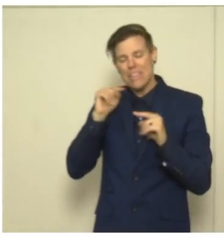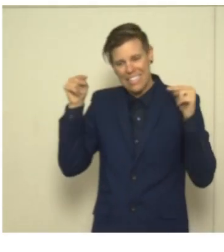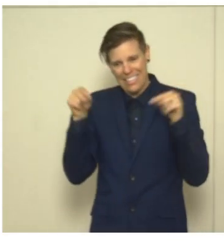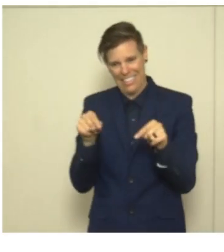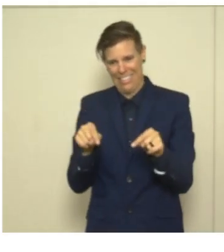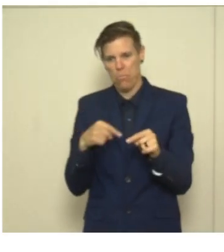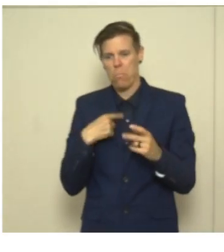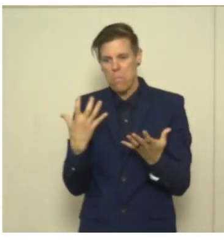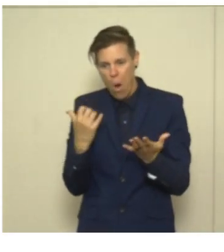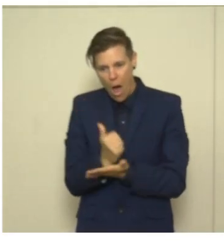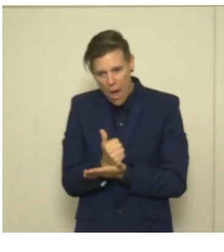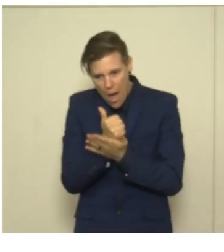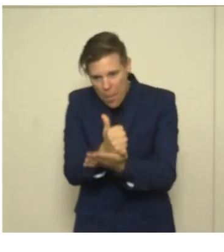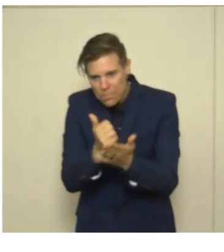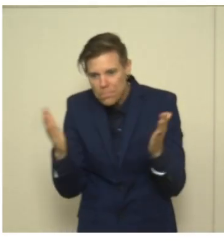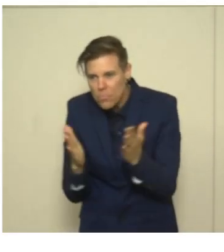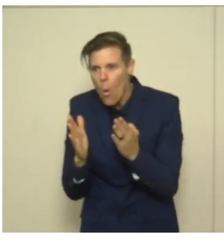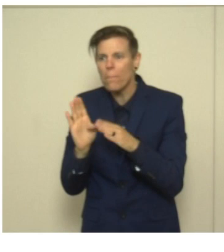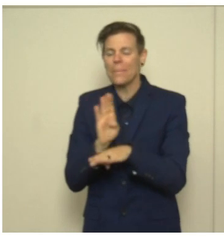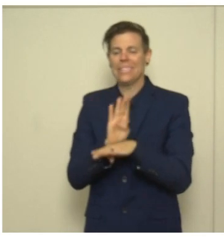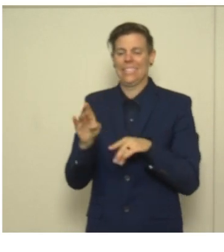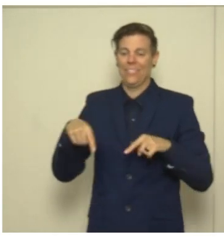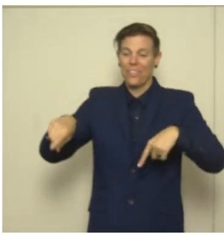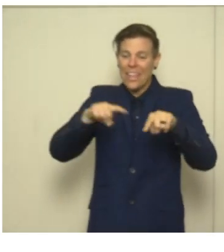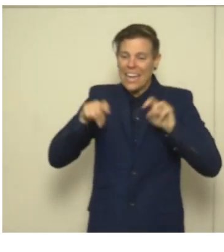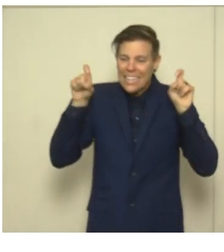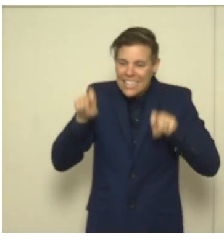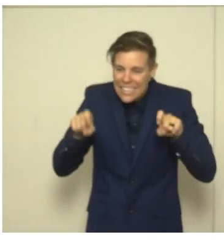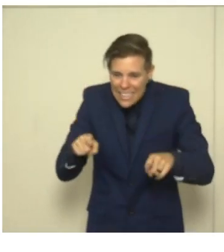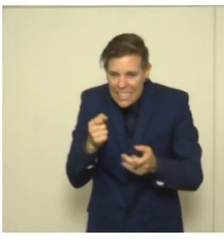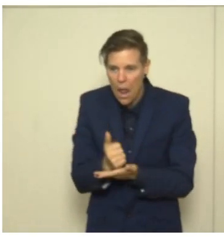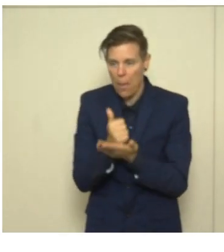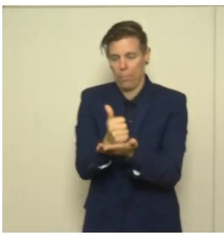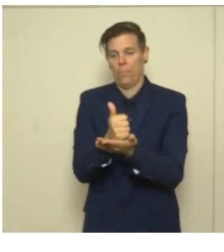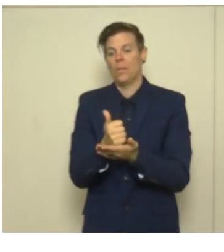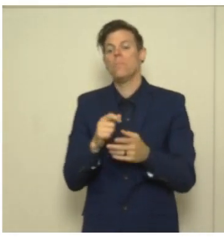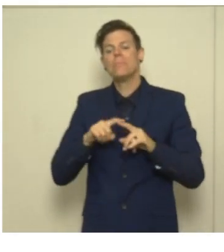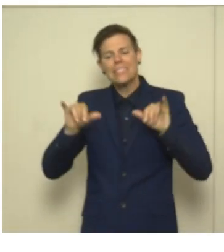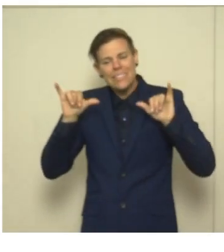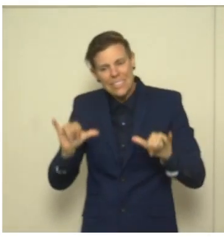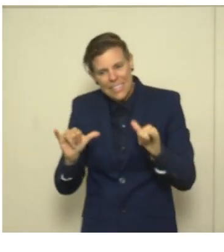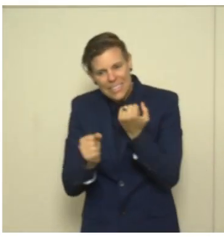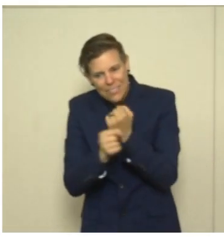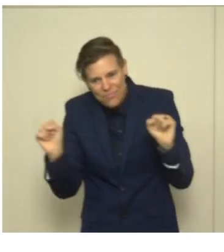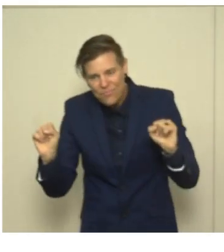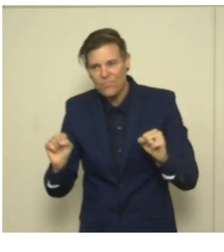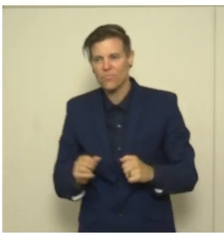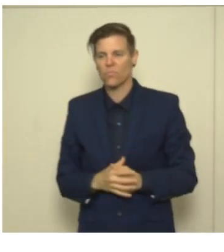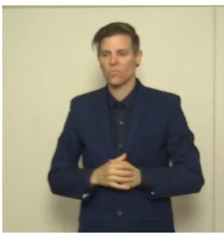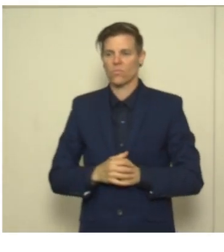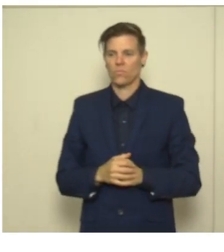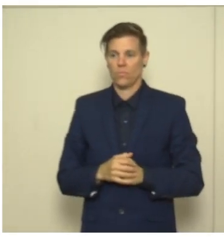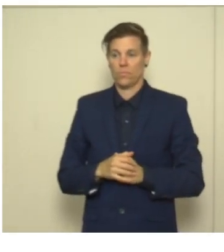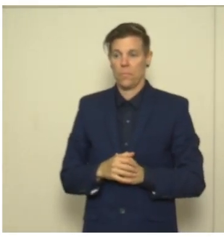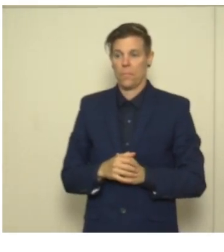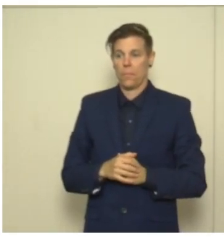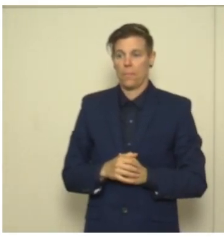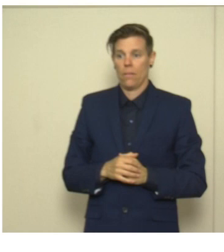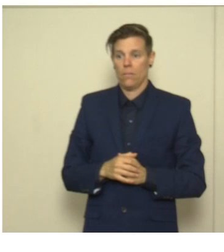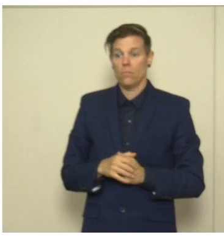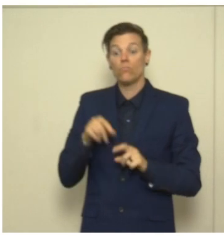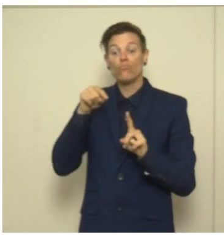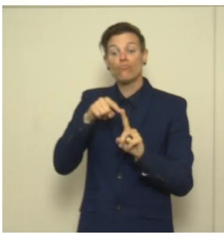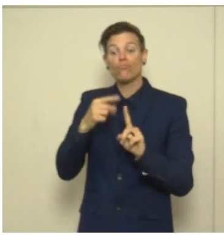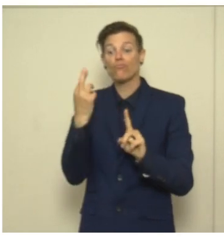make sure that we're as COVID safe as possible. Rapid responses at restaurants up from